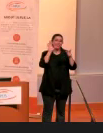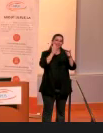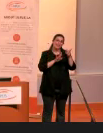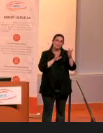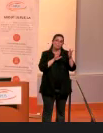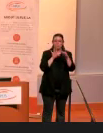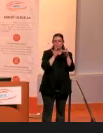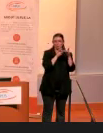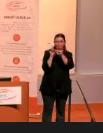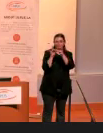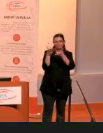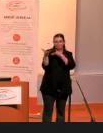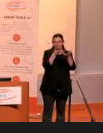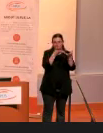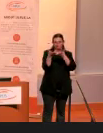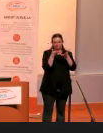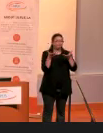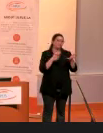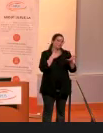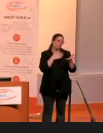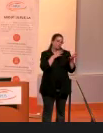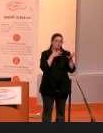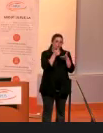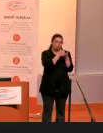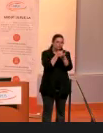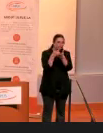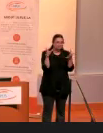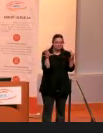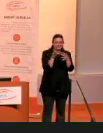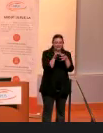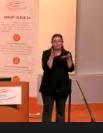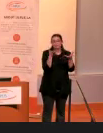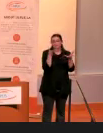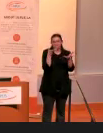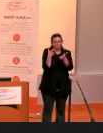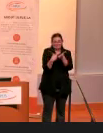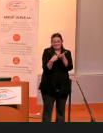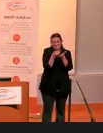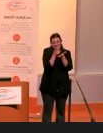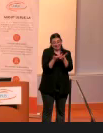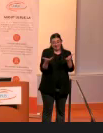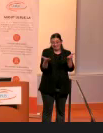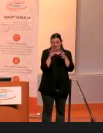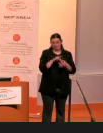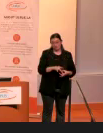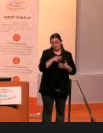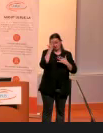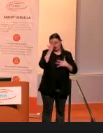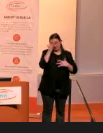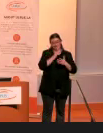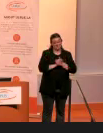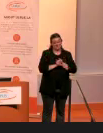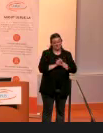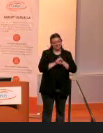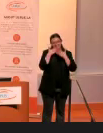in touch. I'm happy to connect and go over any aspect of the condition with you. Thank you.